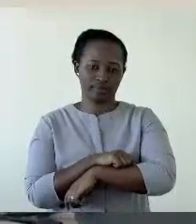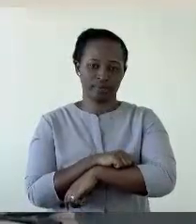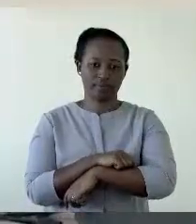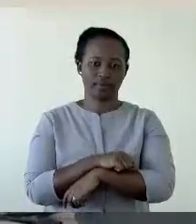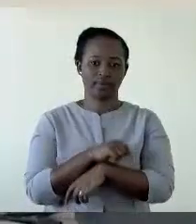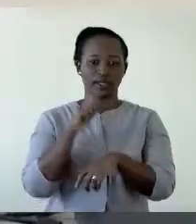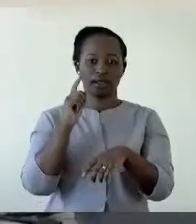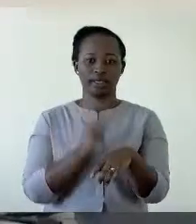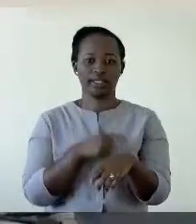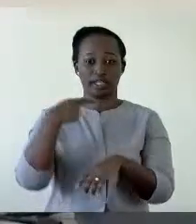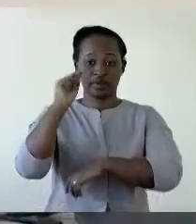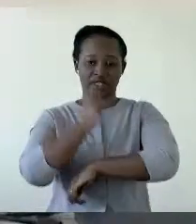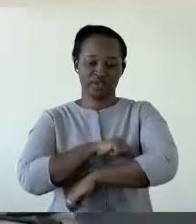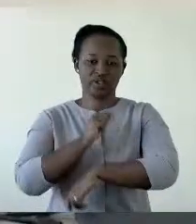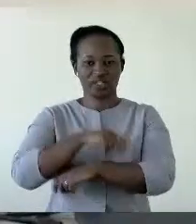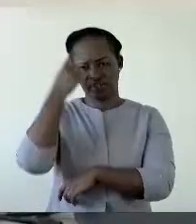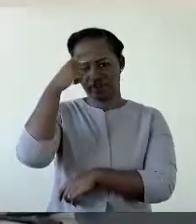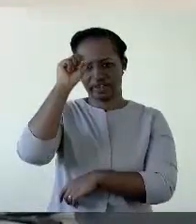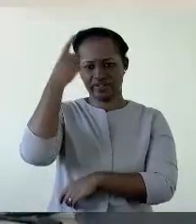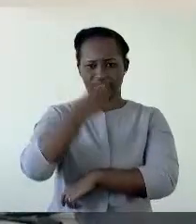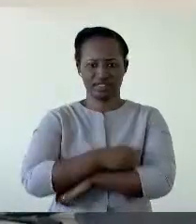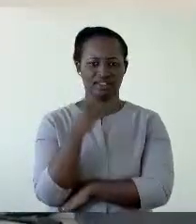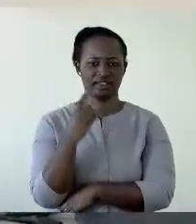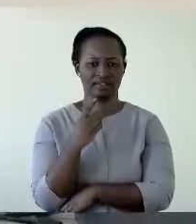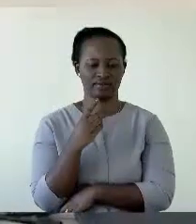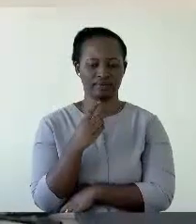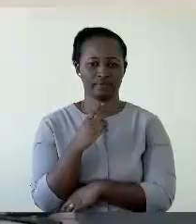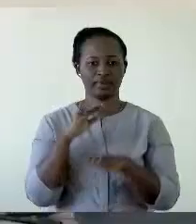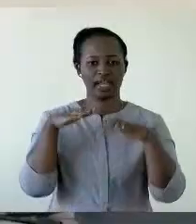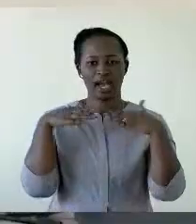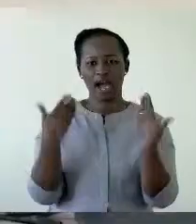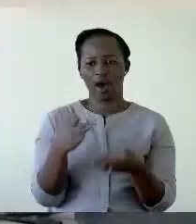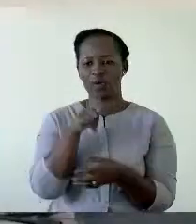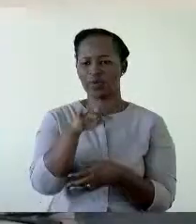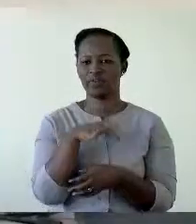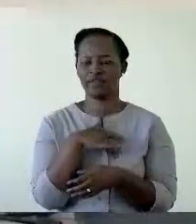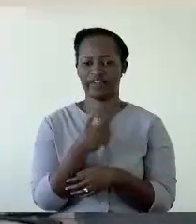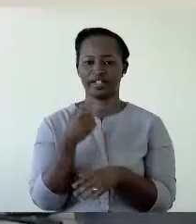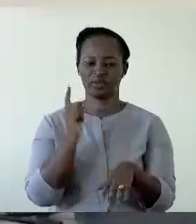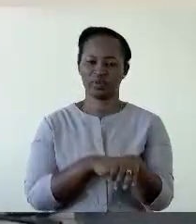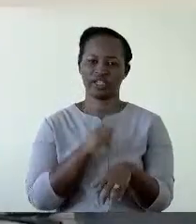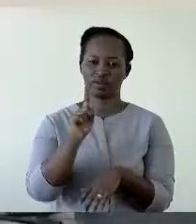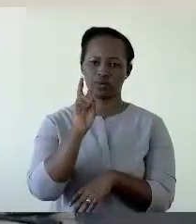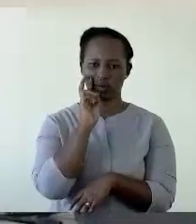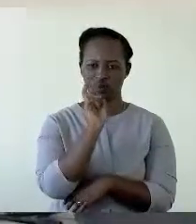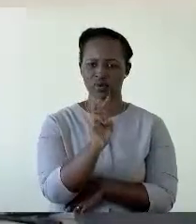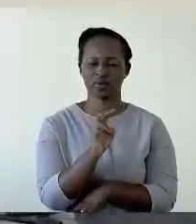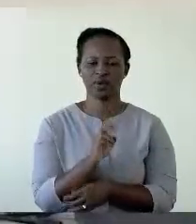when you went to school for the first day. How did you feel when you saw